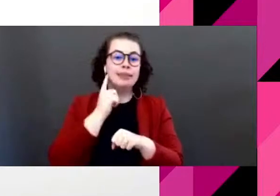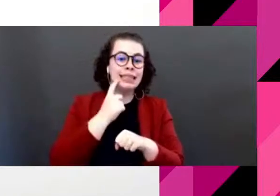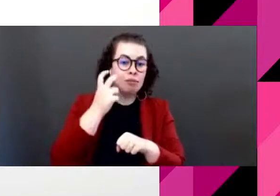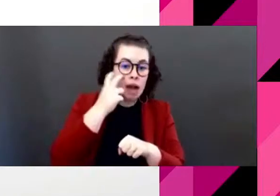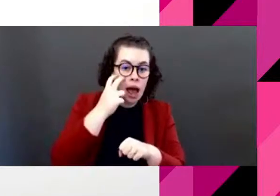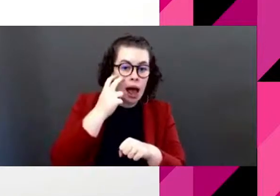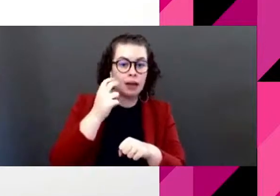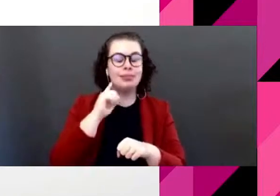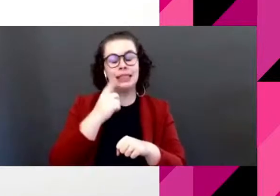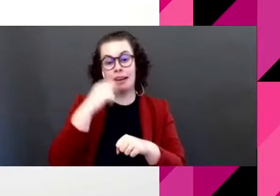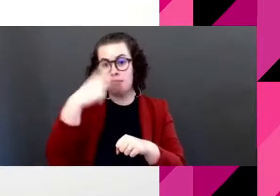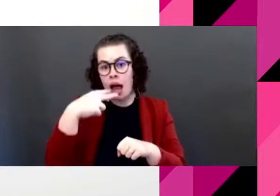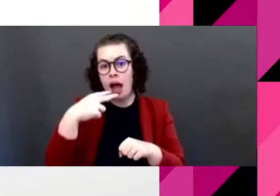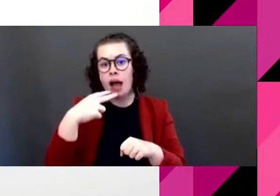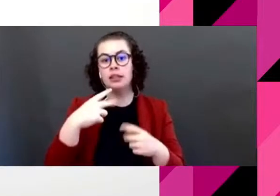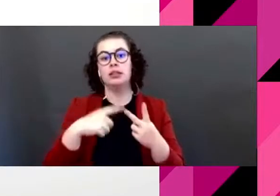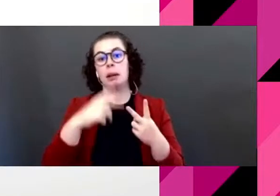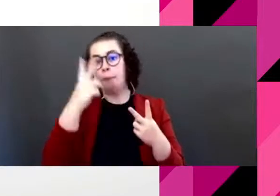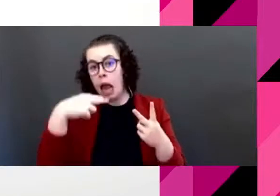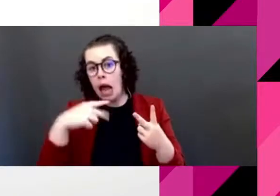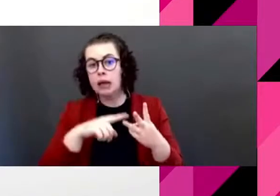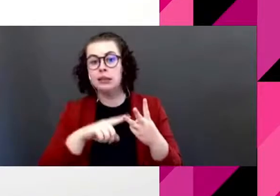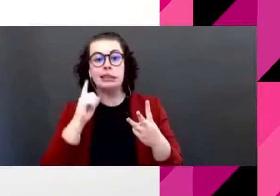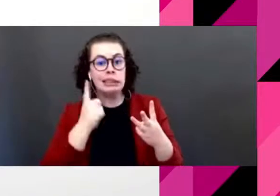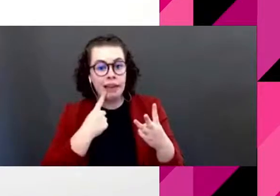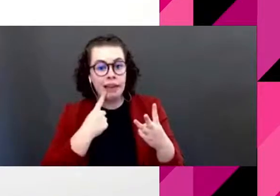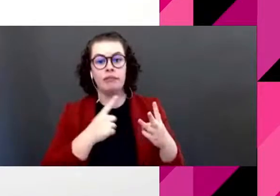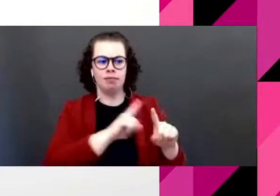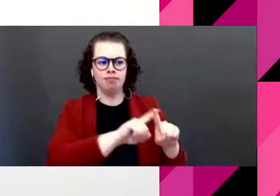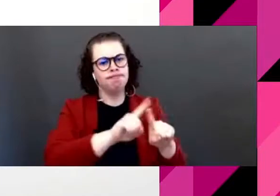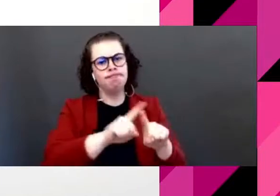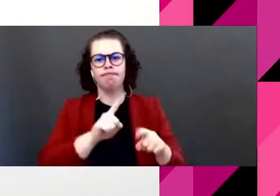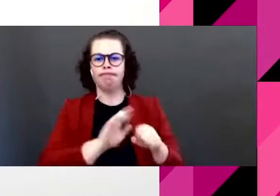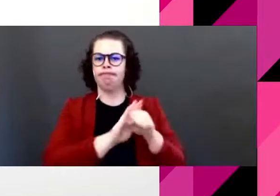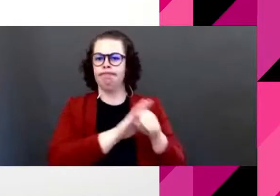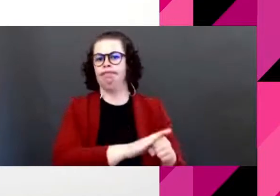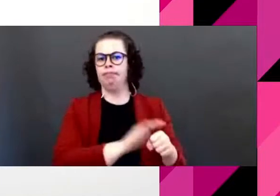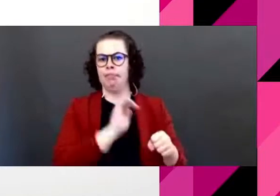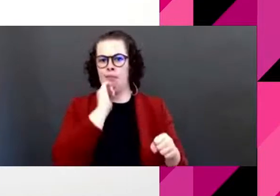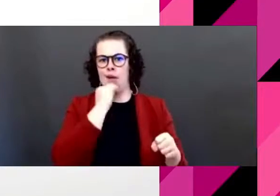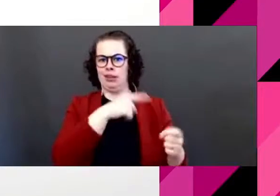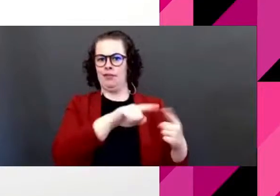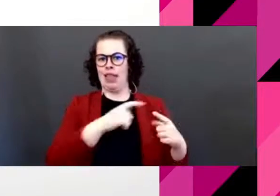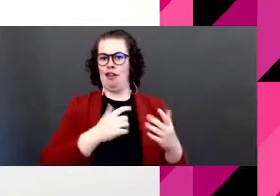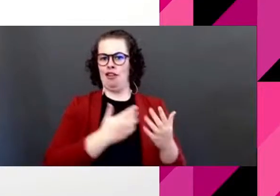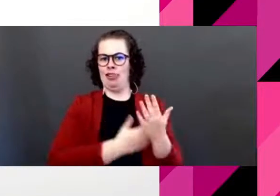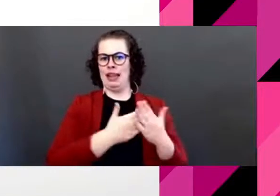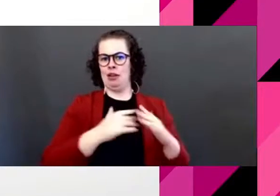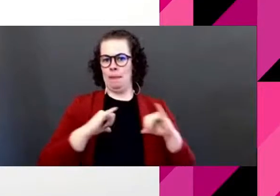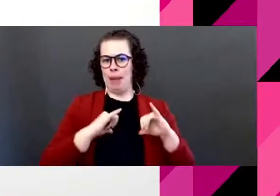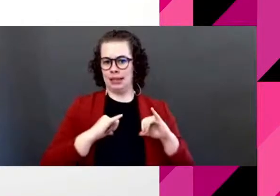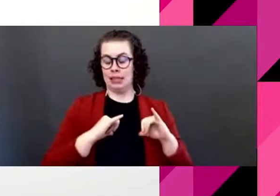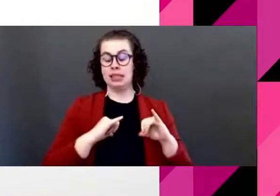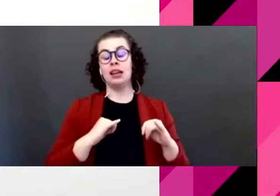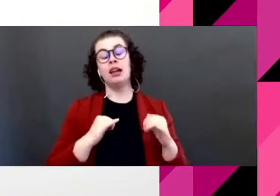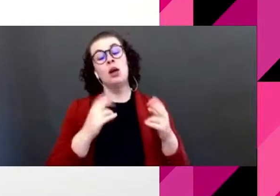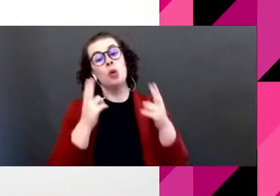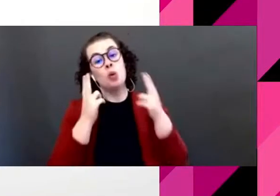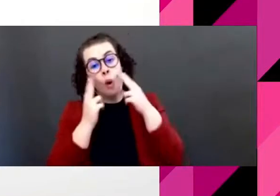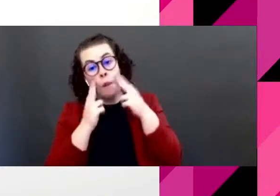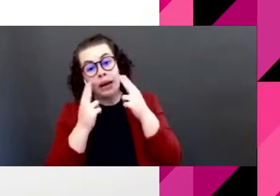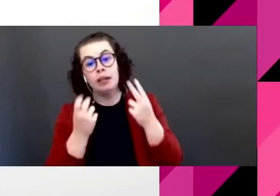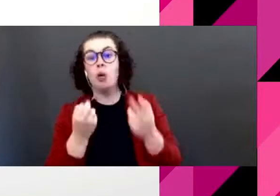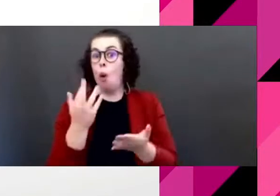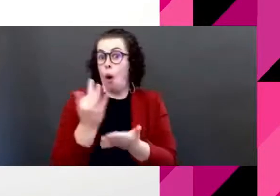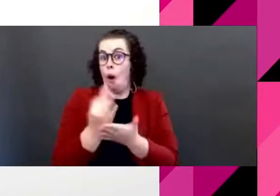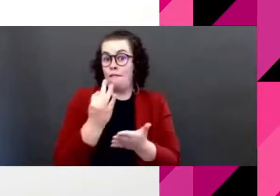cases, even blind and deaf people. Normally or often, the denial of legal capacity entails